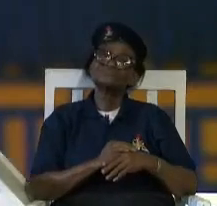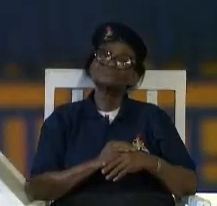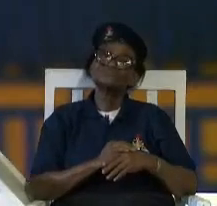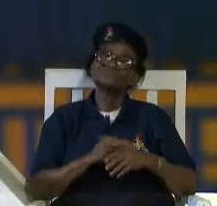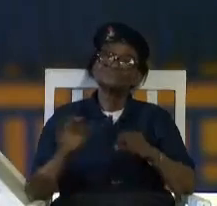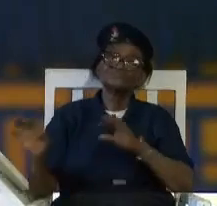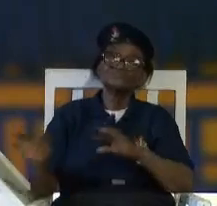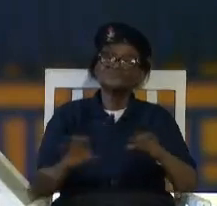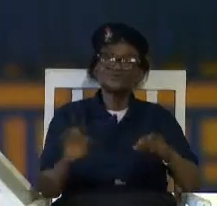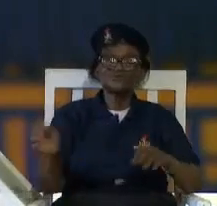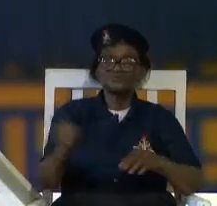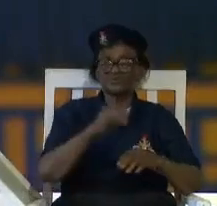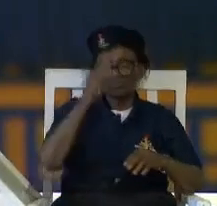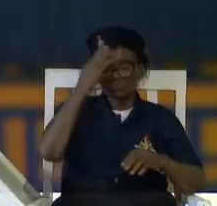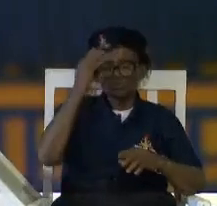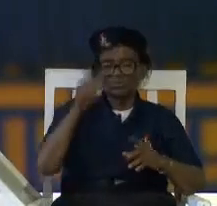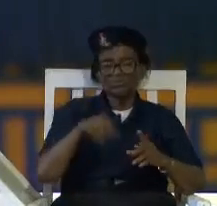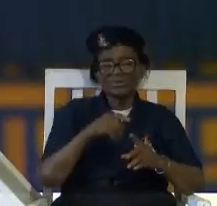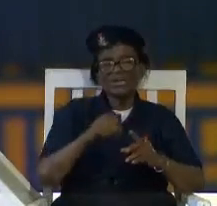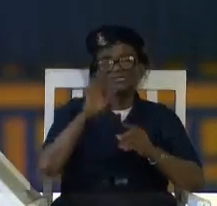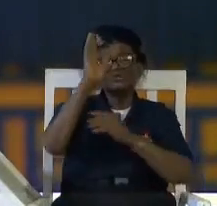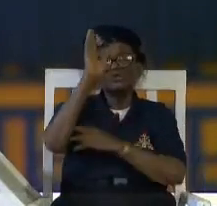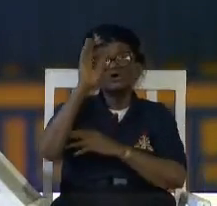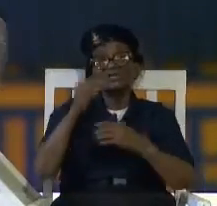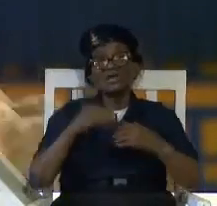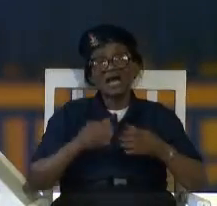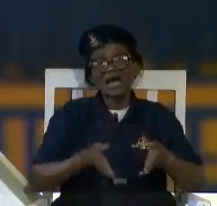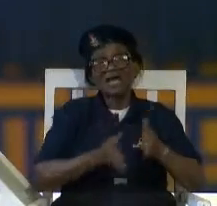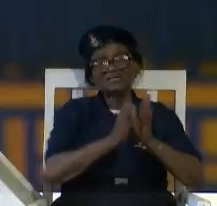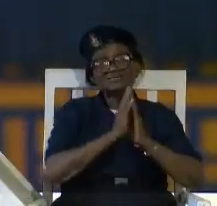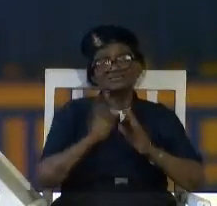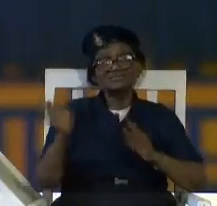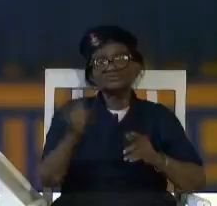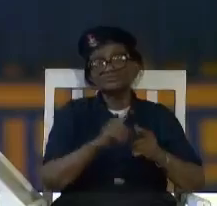Do you know when God asks you to clap for him?